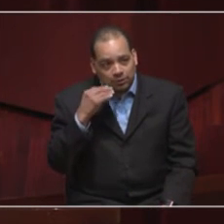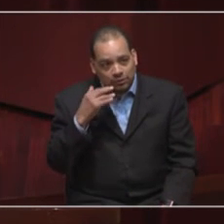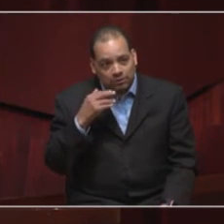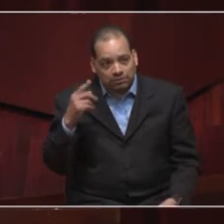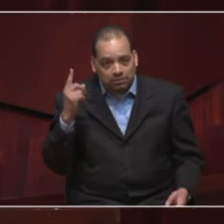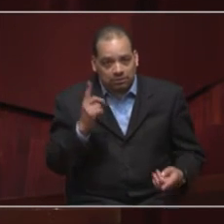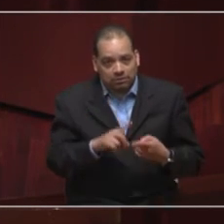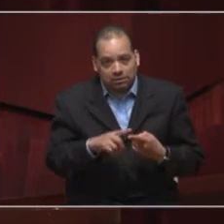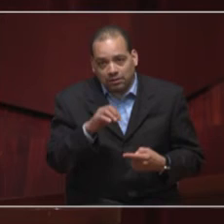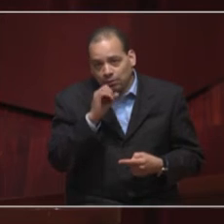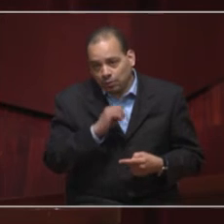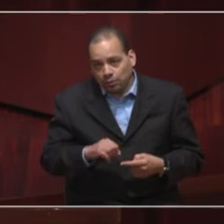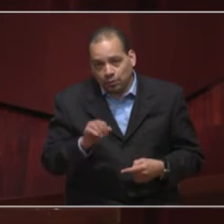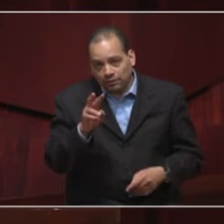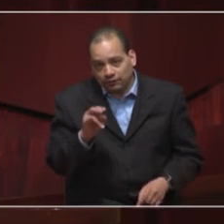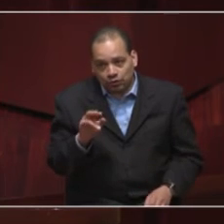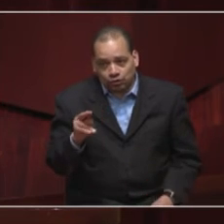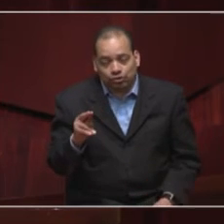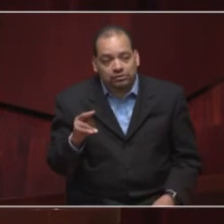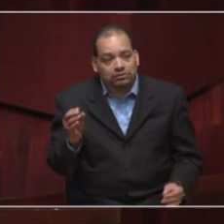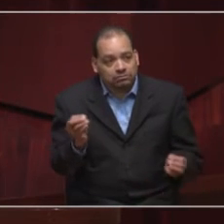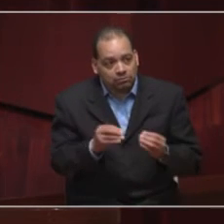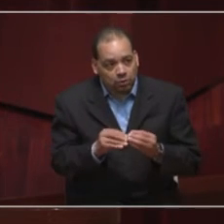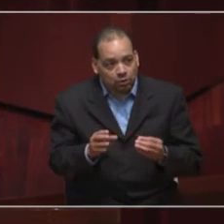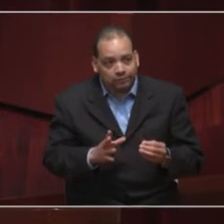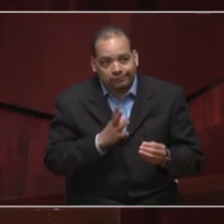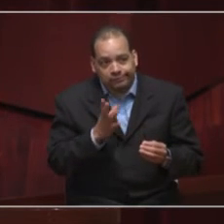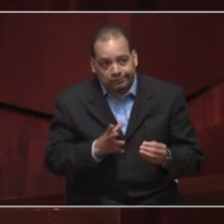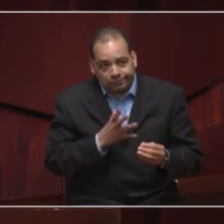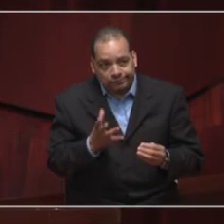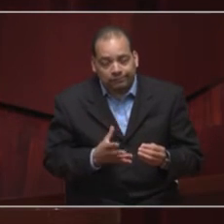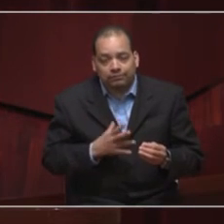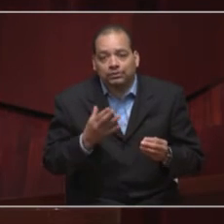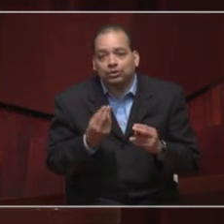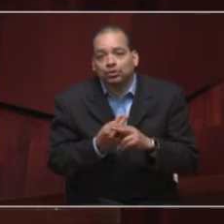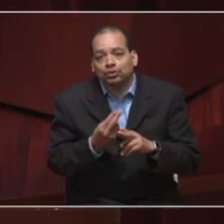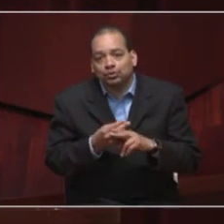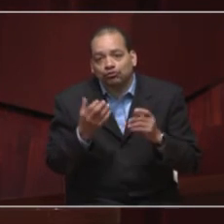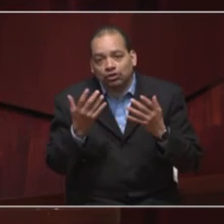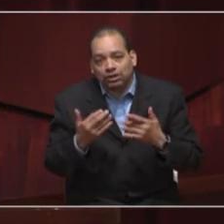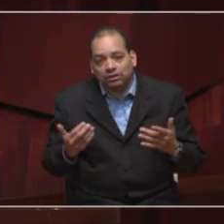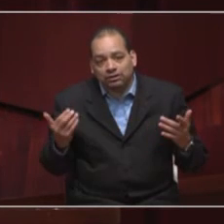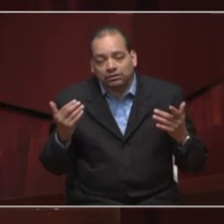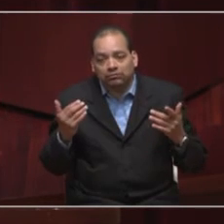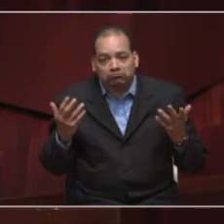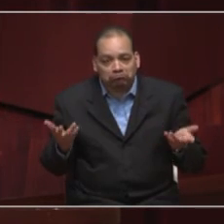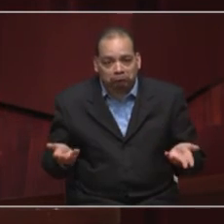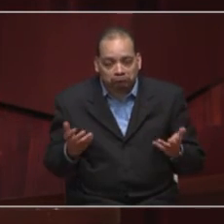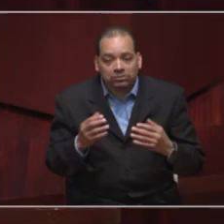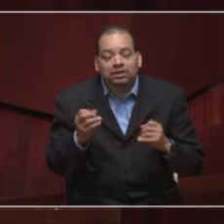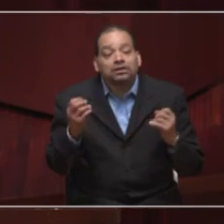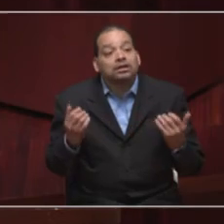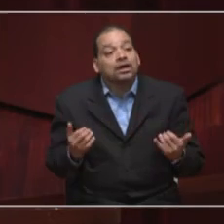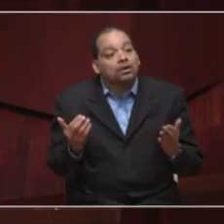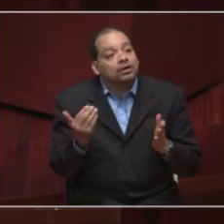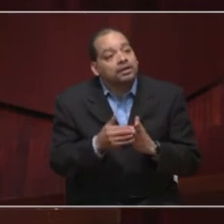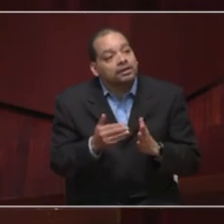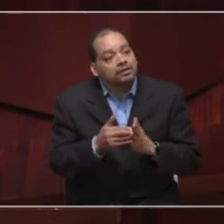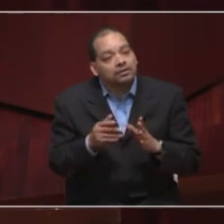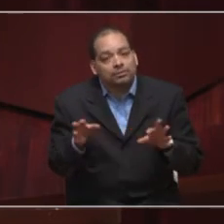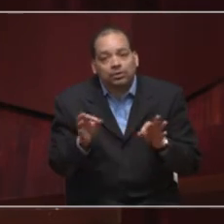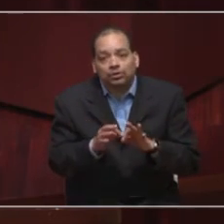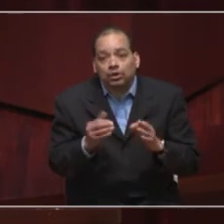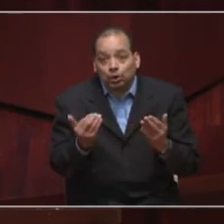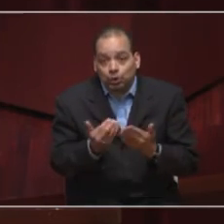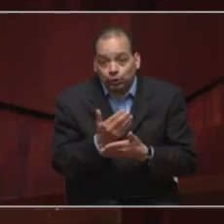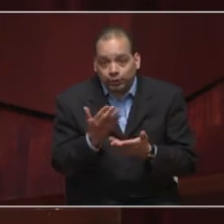had with the old version, much more robust, user-friendly, intuitive, etc. Now again, some of the